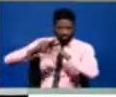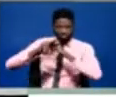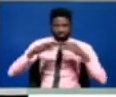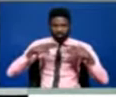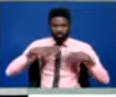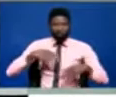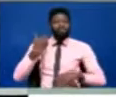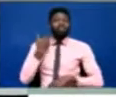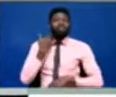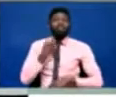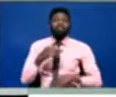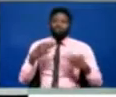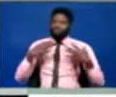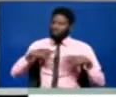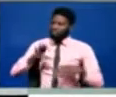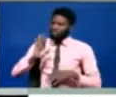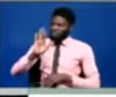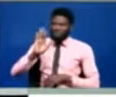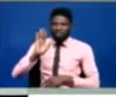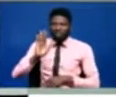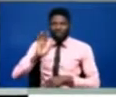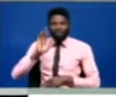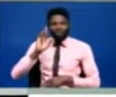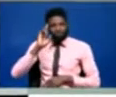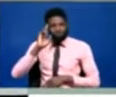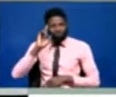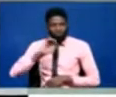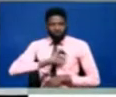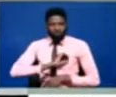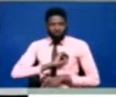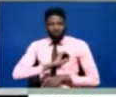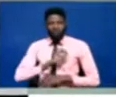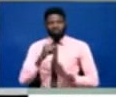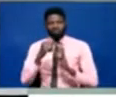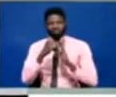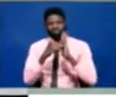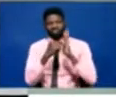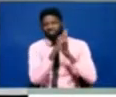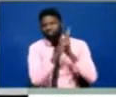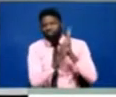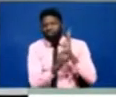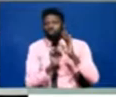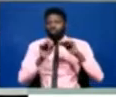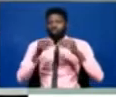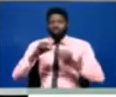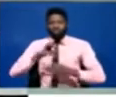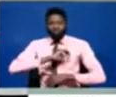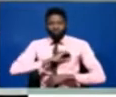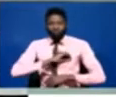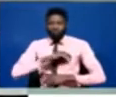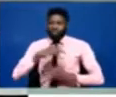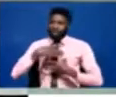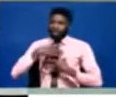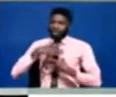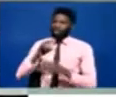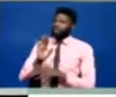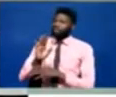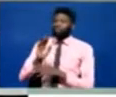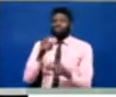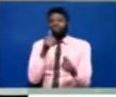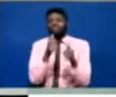don't want people to look at the manifesto. You don't want people to, even their interests. What are their interests? Then we got